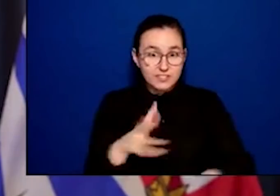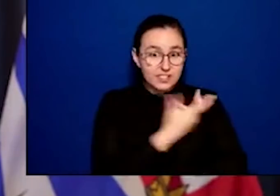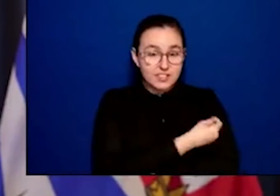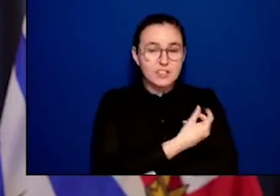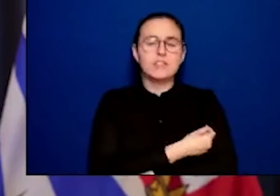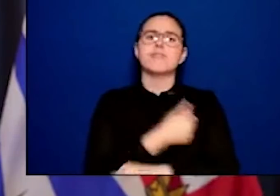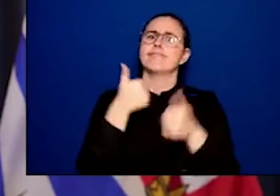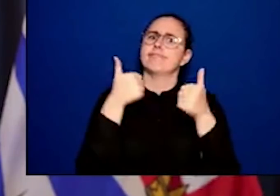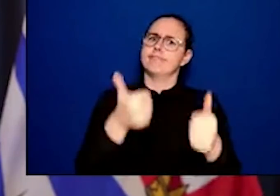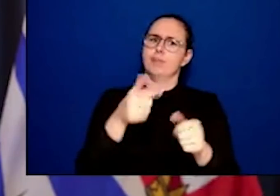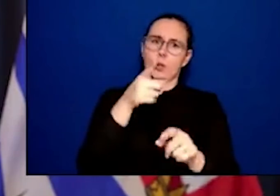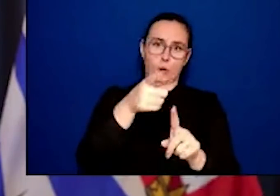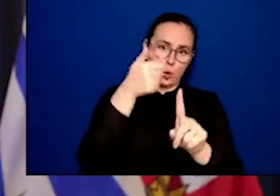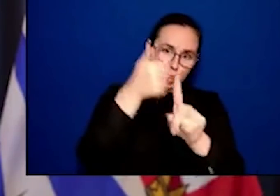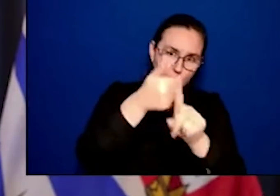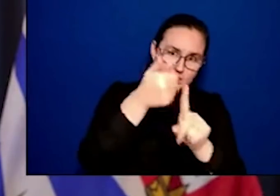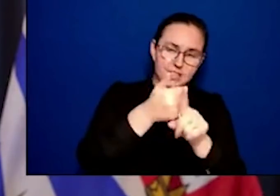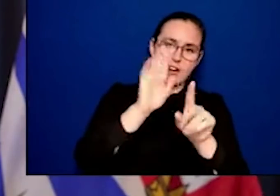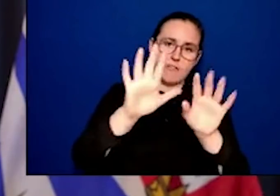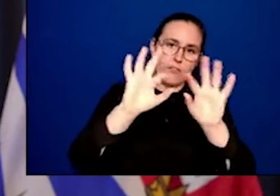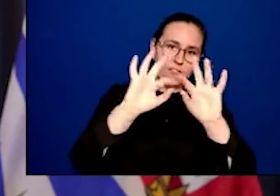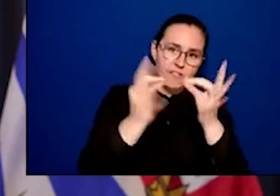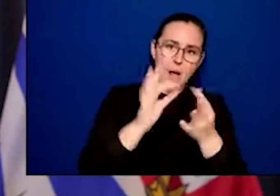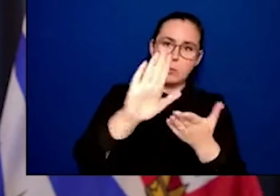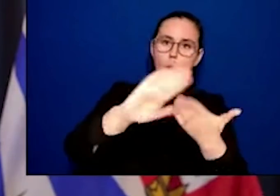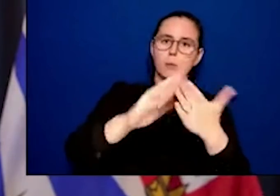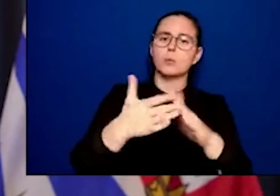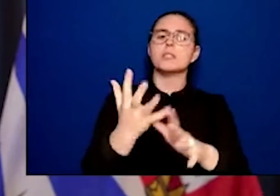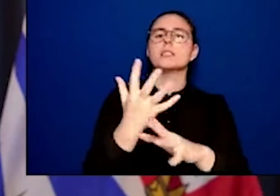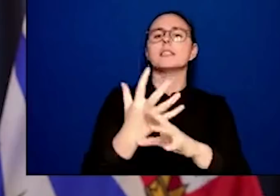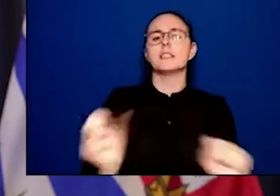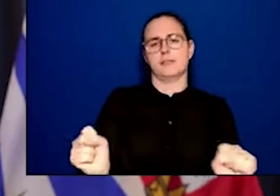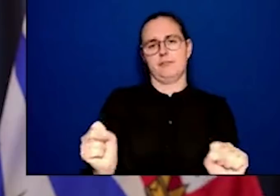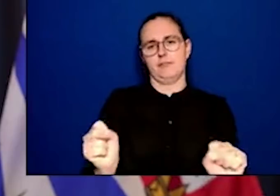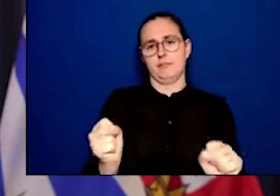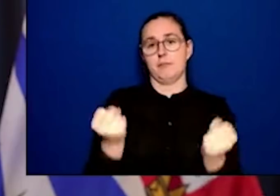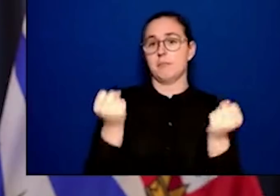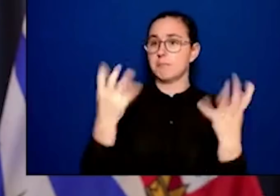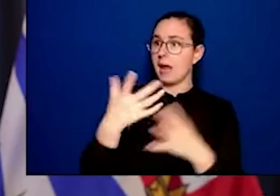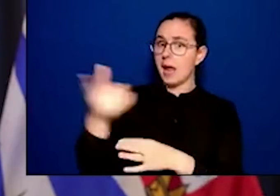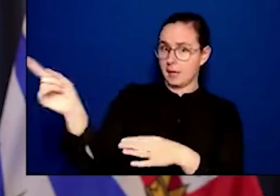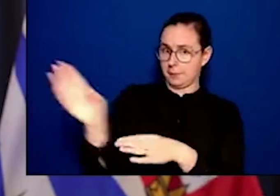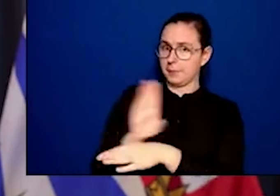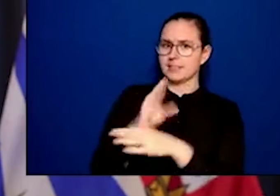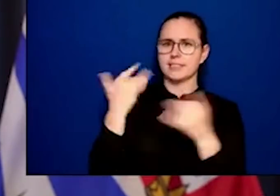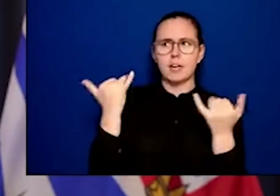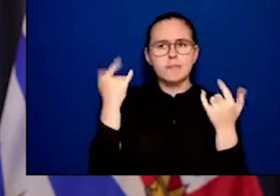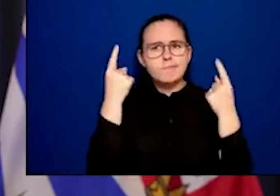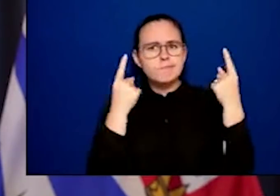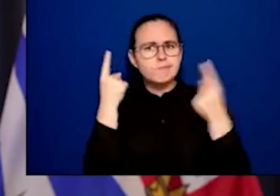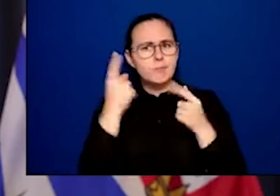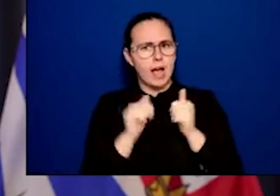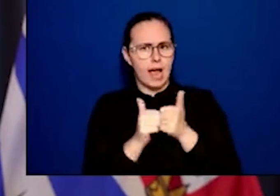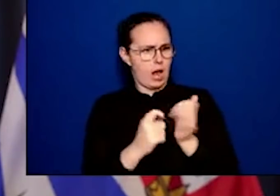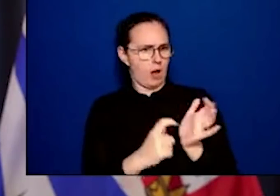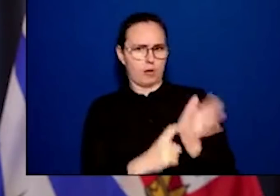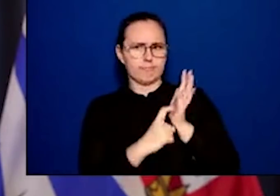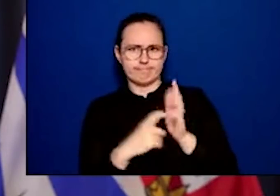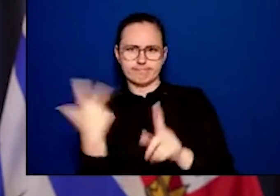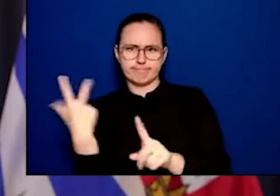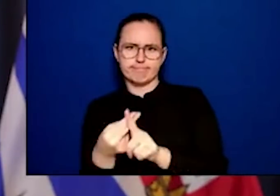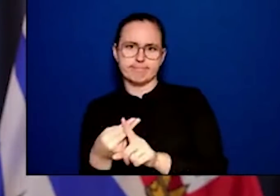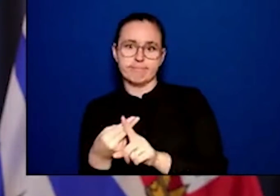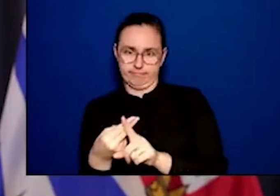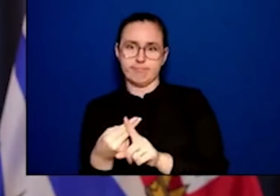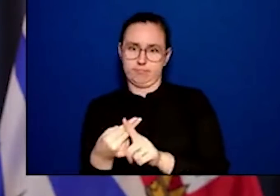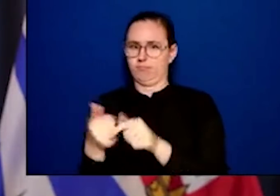Many employers have been seeking sound advice and guidance on vaccination policies applicable to their situation. These employer actions are welcome news